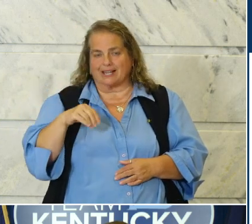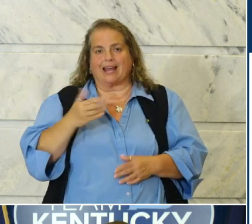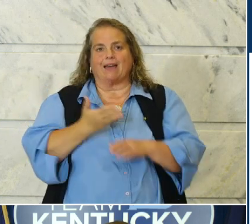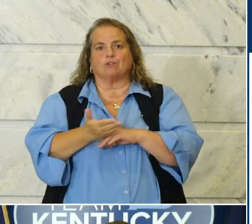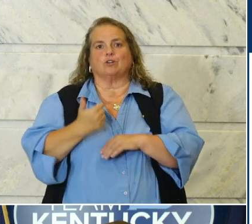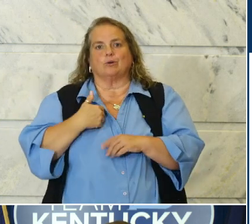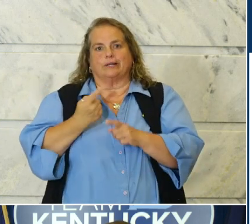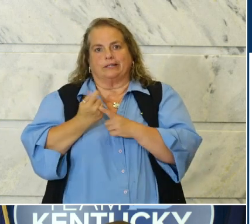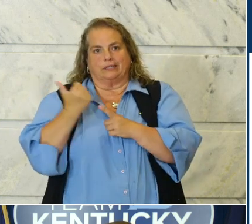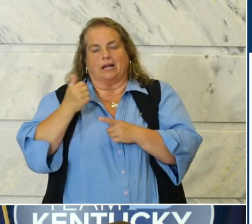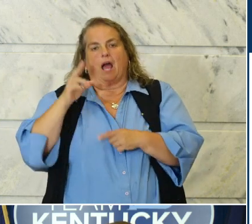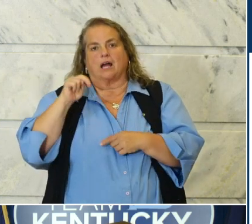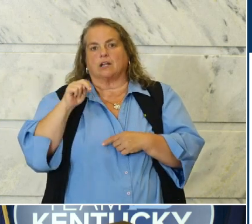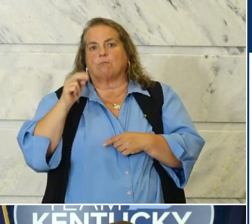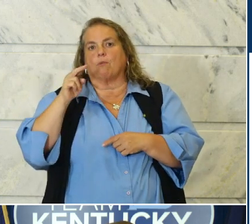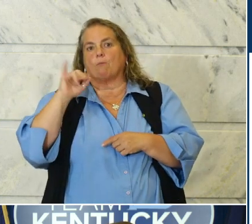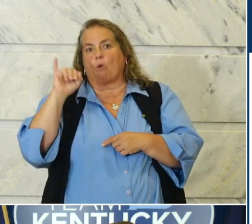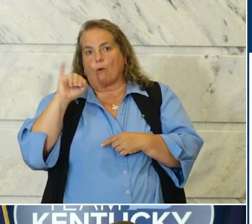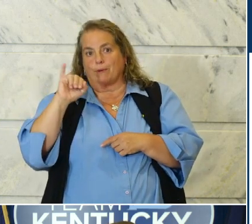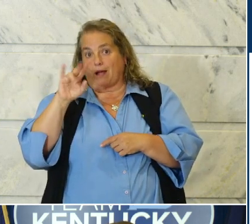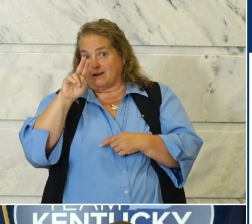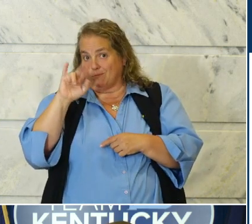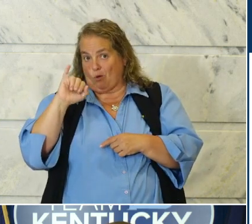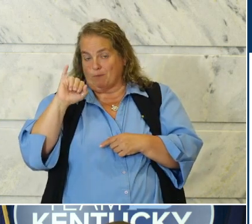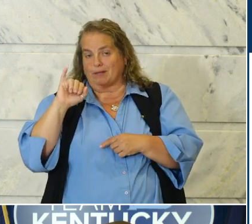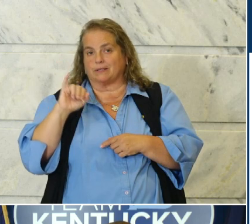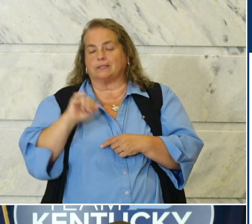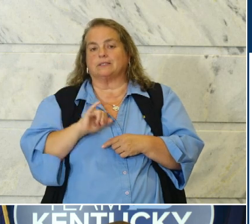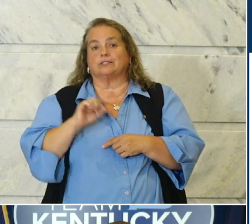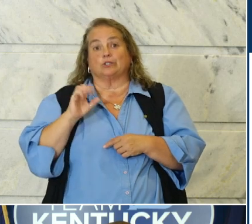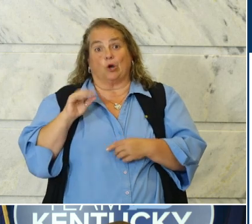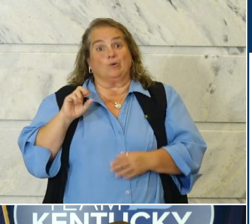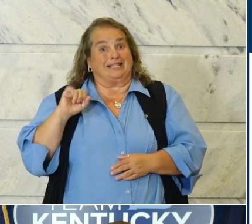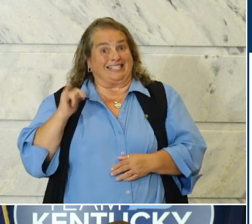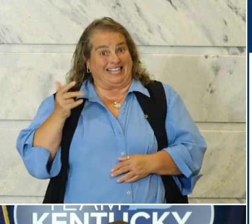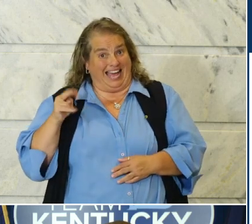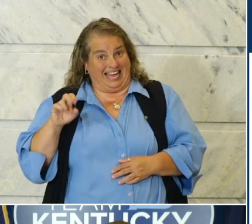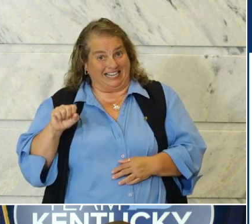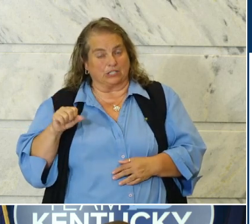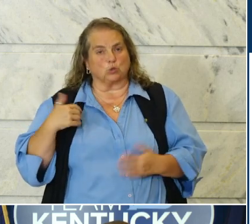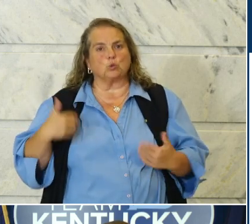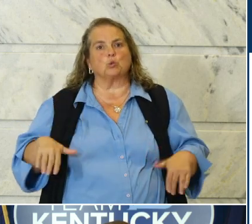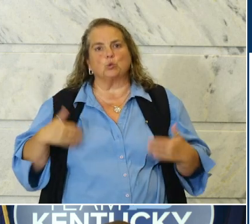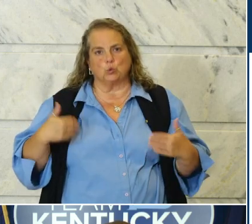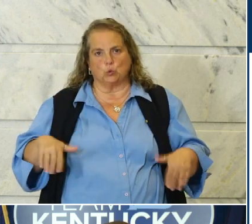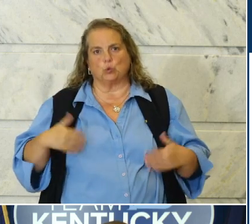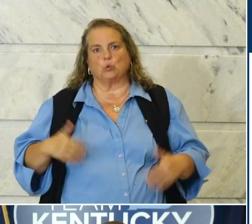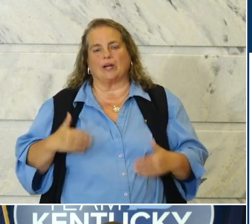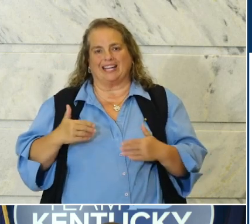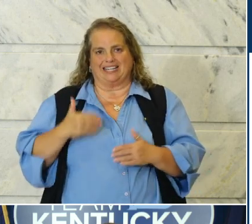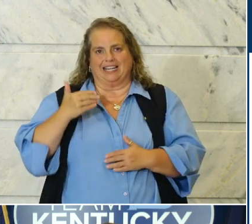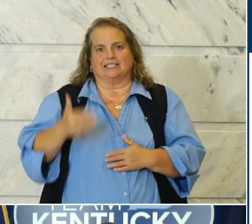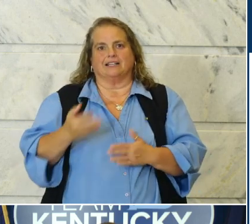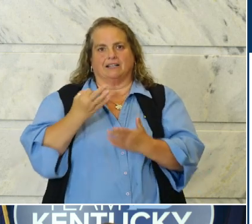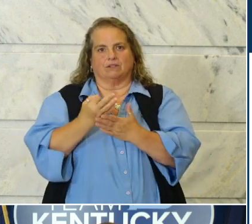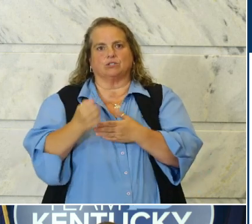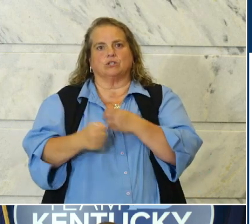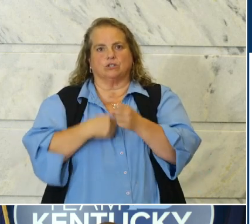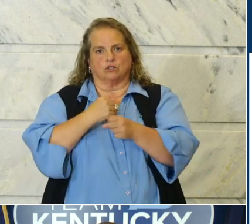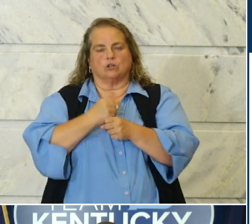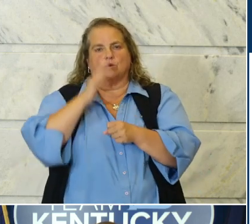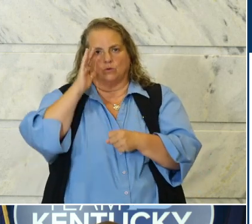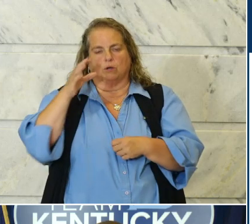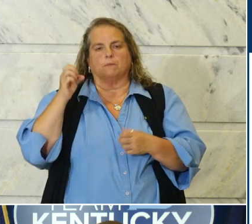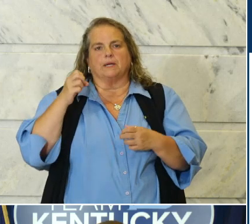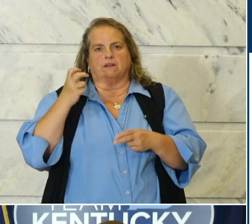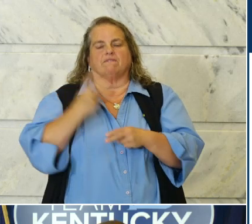unemployment insurance withholding. So all the signs are that we've got a big hill to climb in front of us. We have got to get